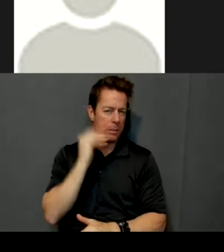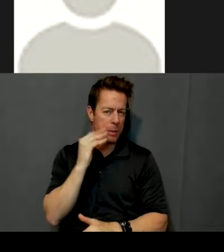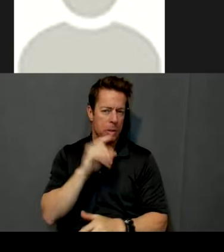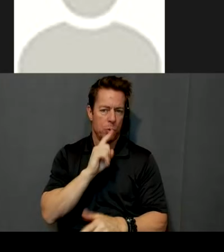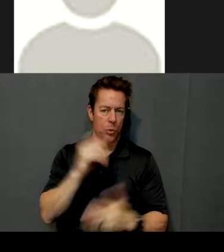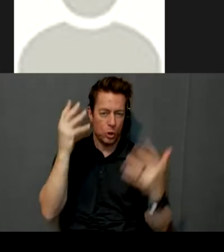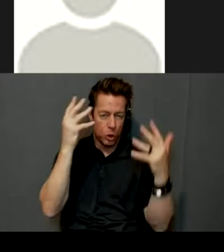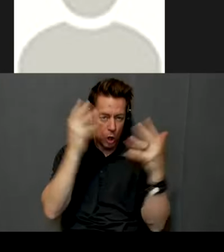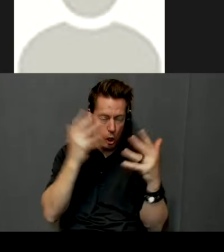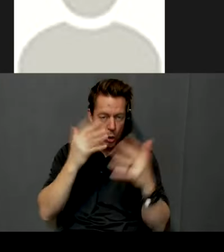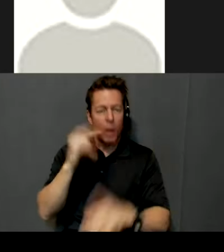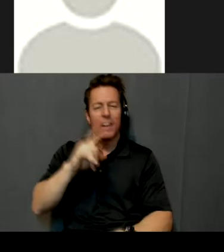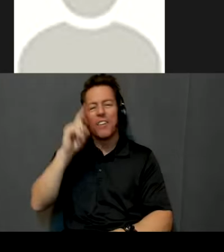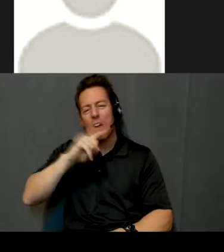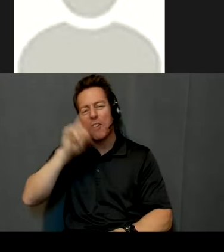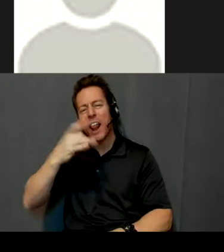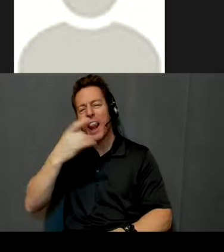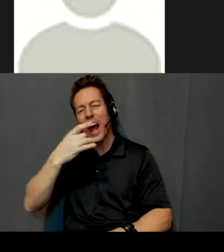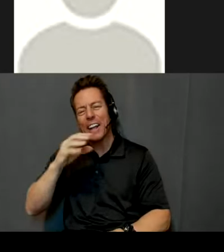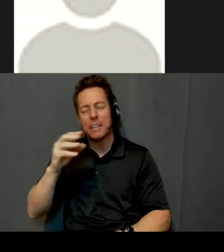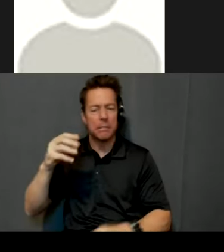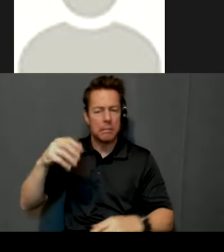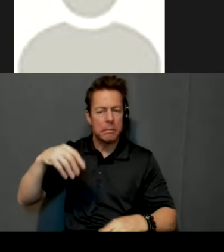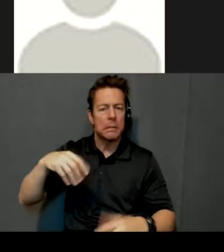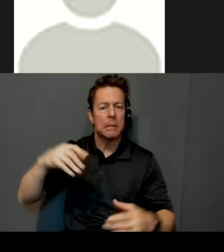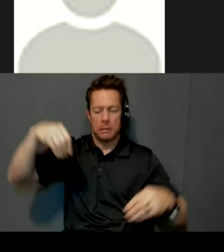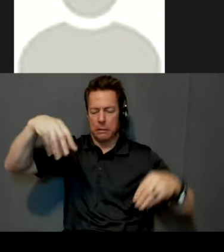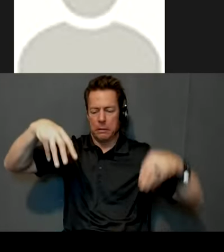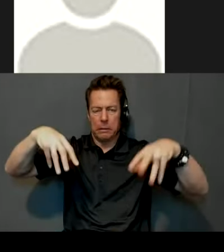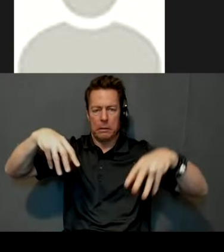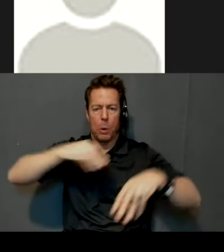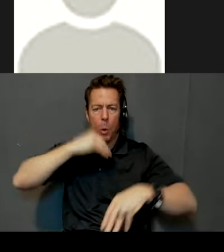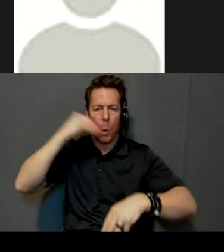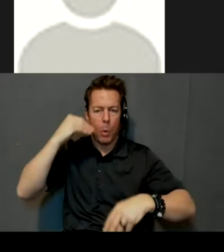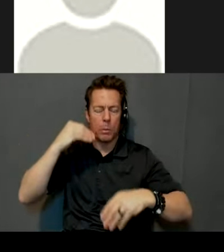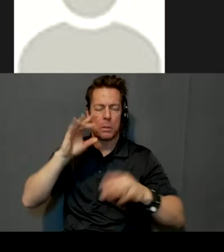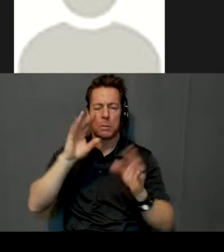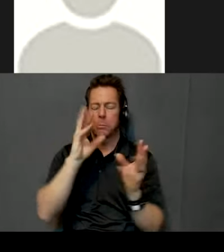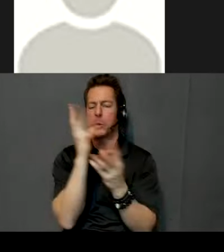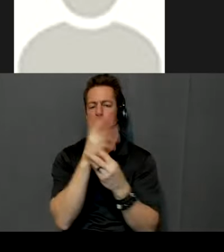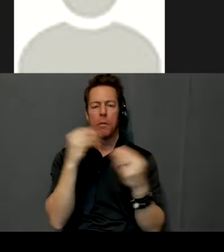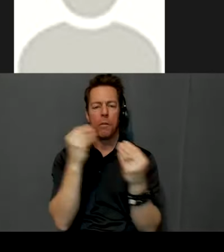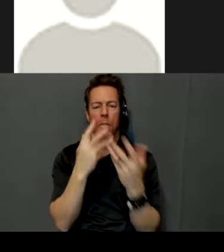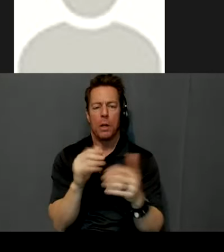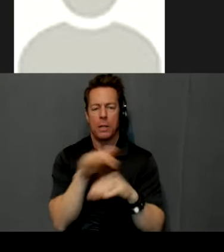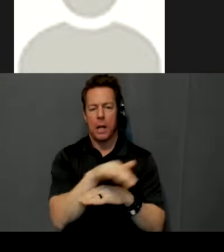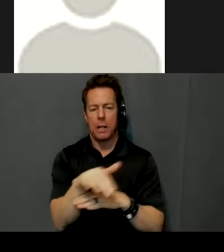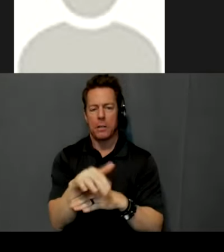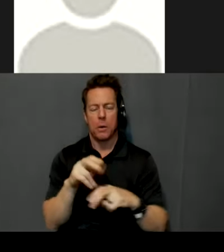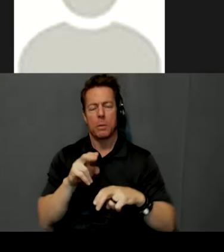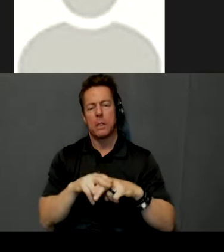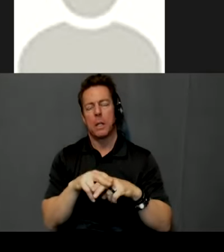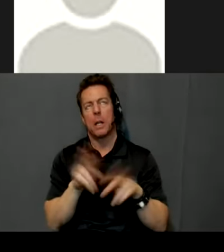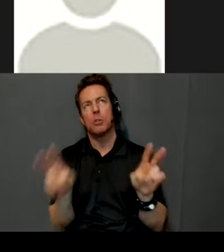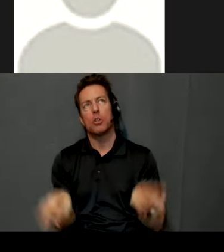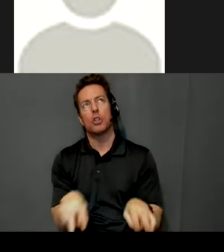darkness because of the artificial lights created in those environments. Our home is so magical at night, and I find myself sitting and observing it